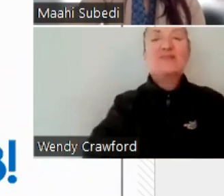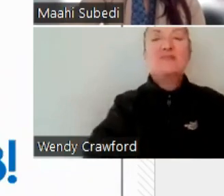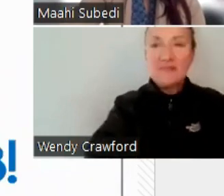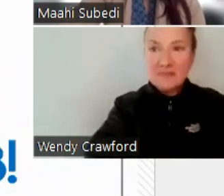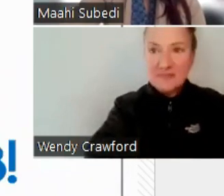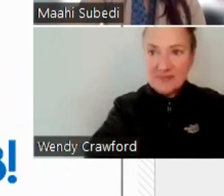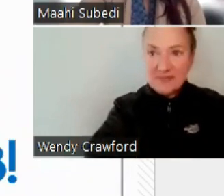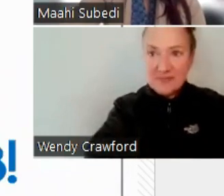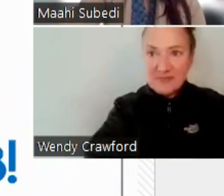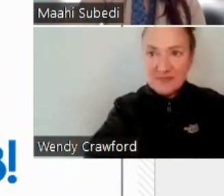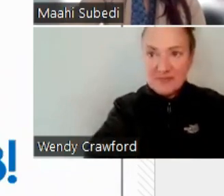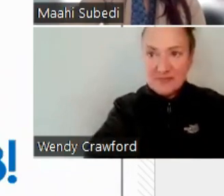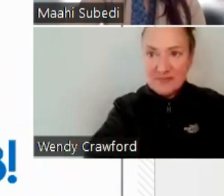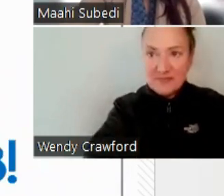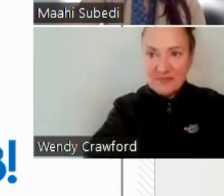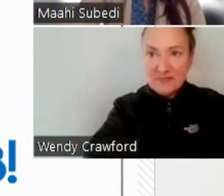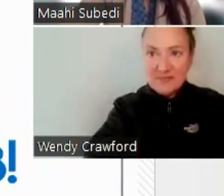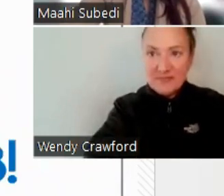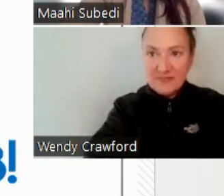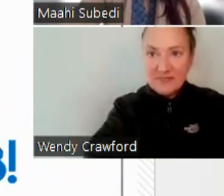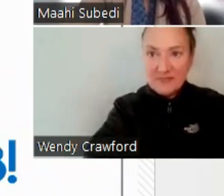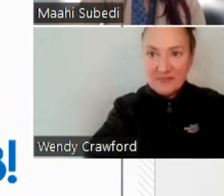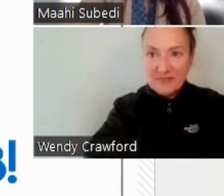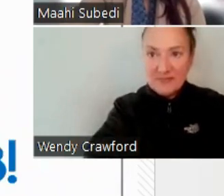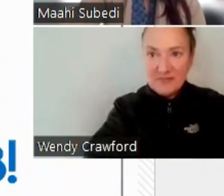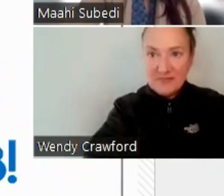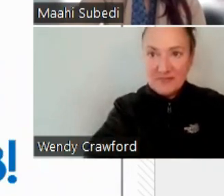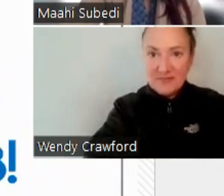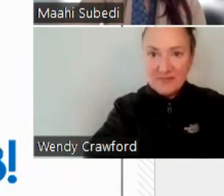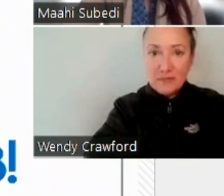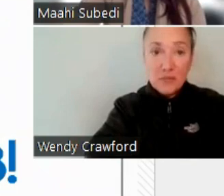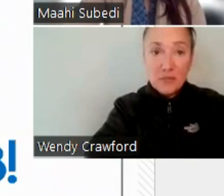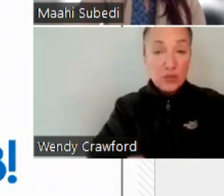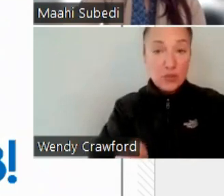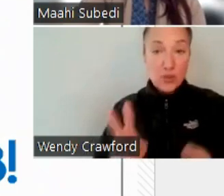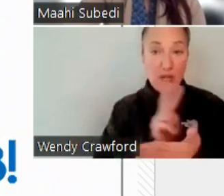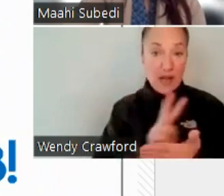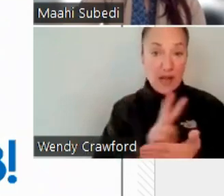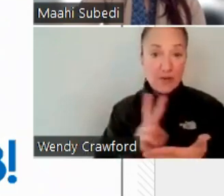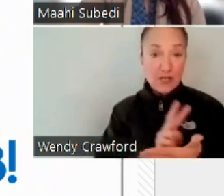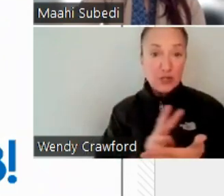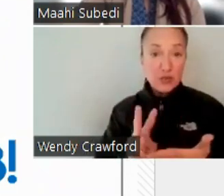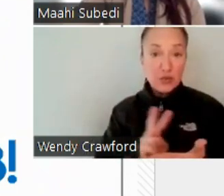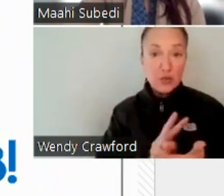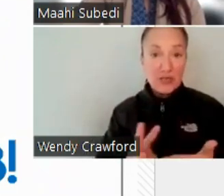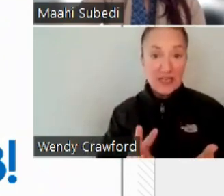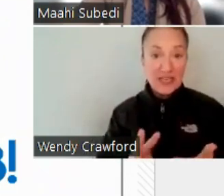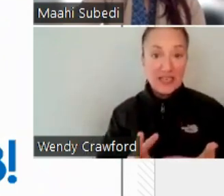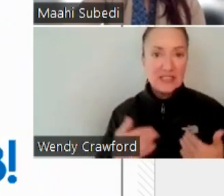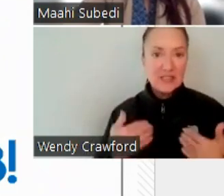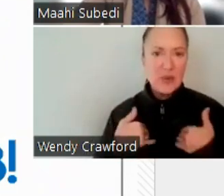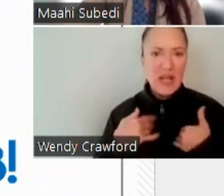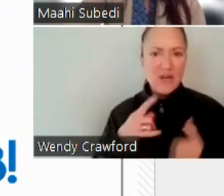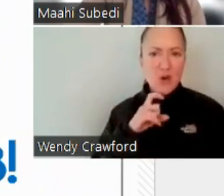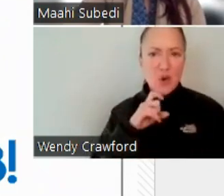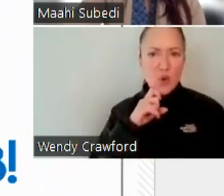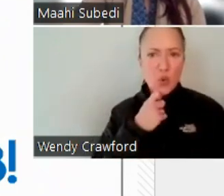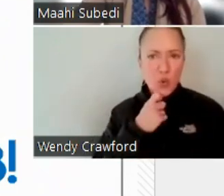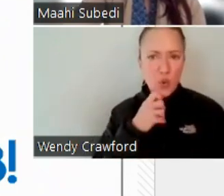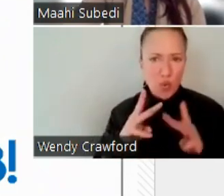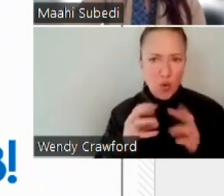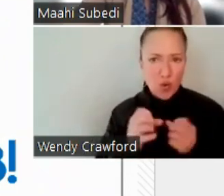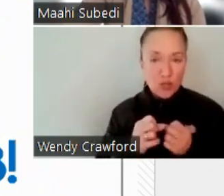Also, if again, you know that we have a series. I hope you know that these are every 2 weeks. We have a super cool session in 2 weeks with